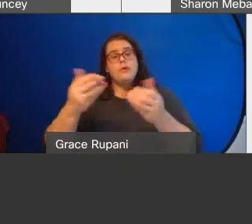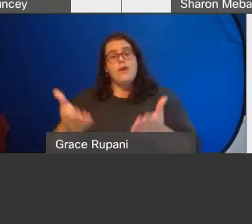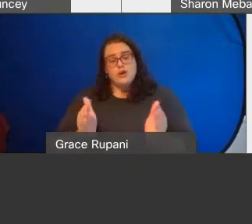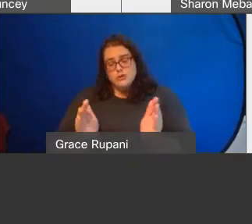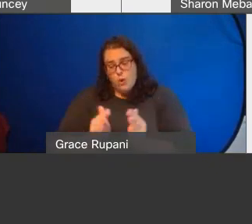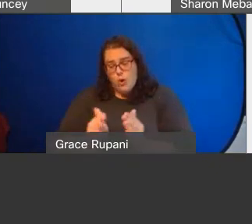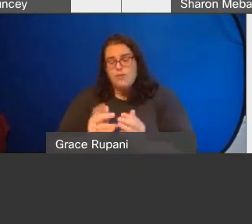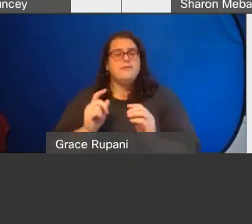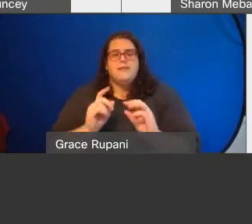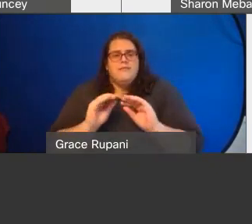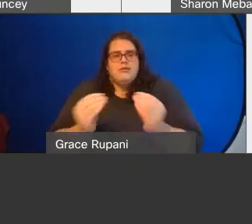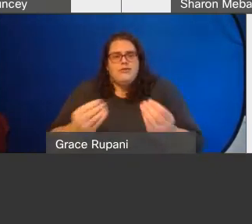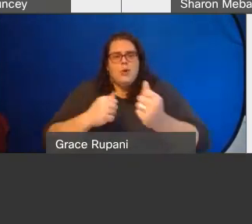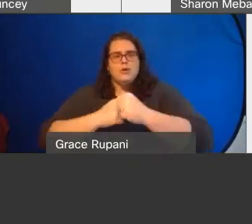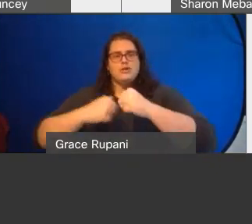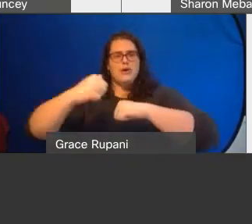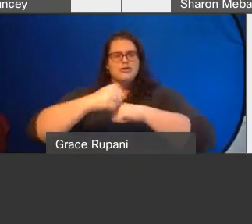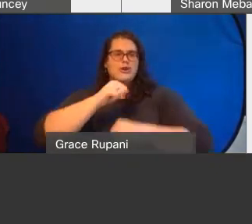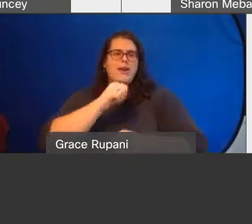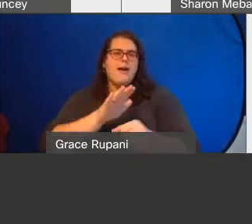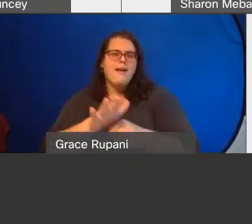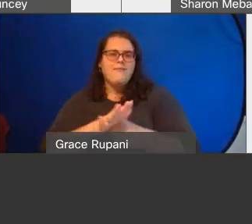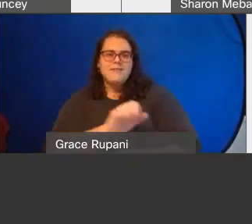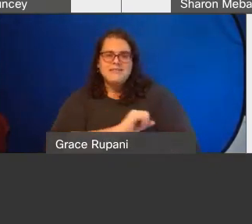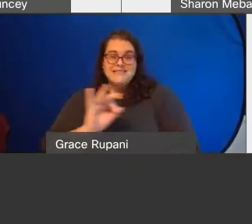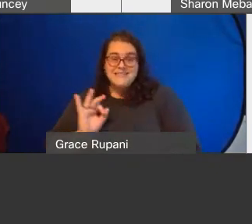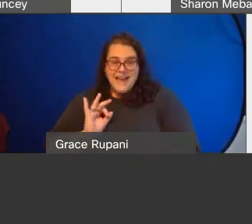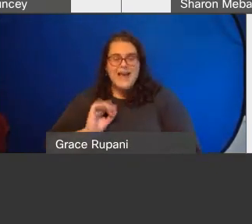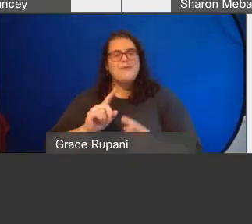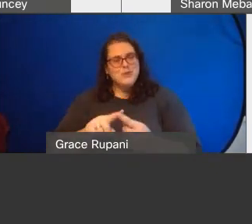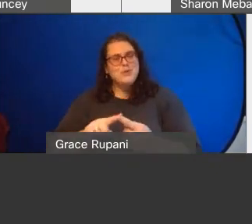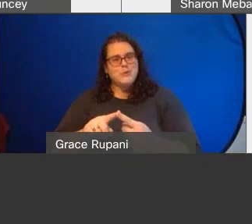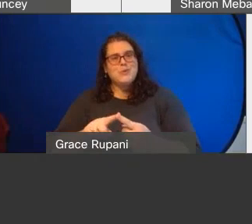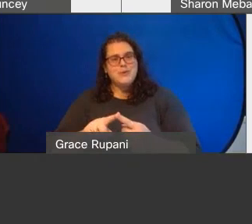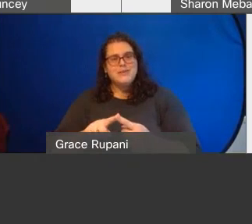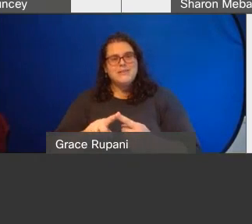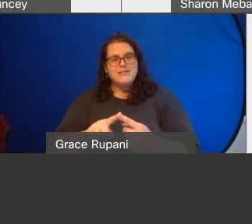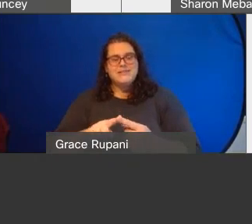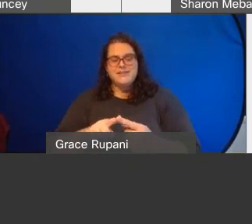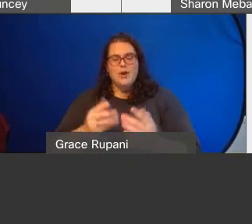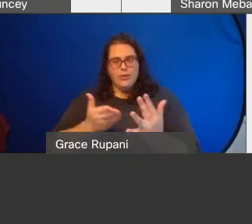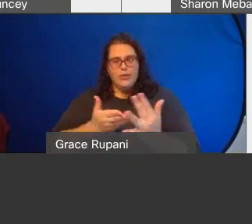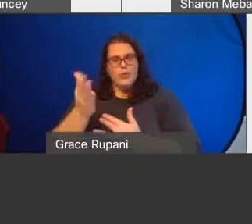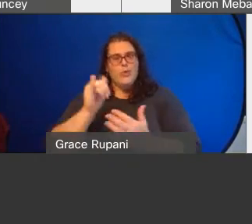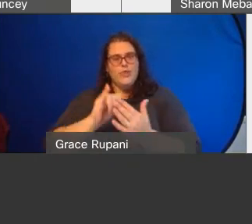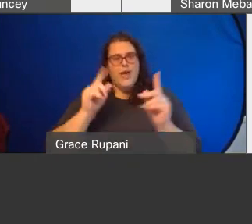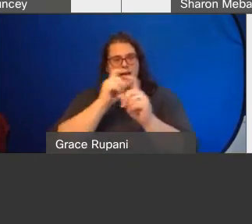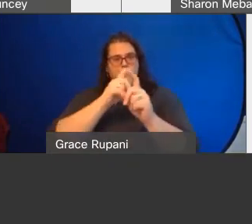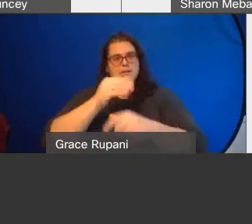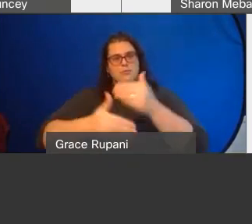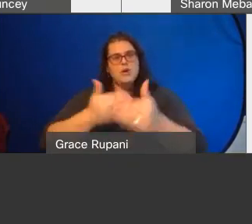nor the staffing to be able to navigate through these complex processes of submitting for these